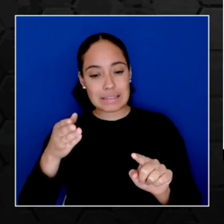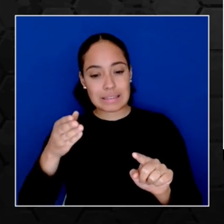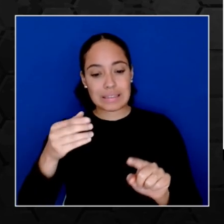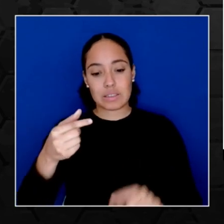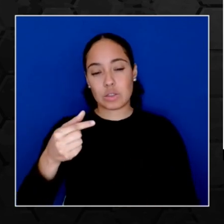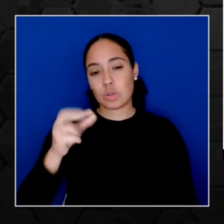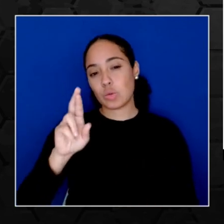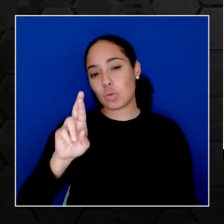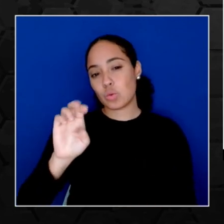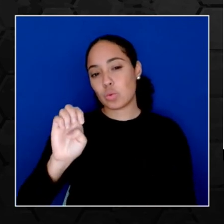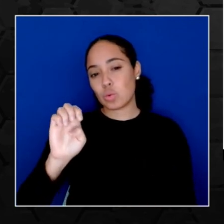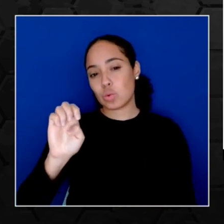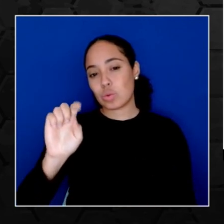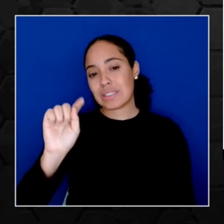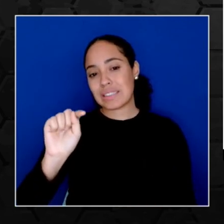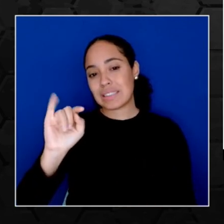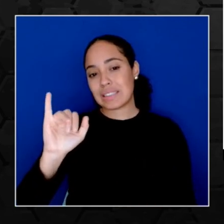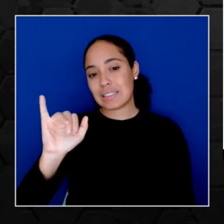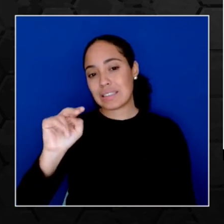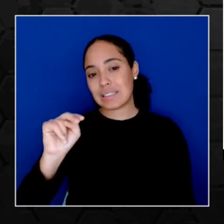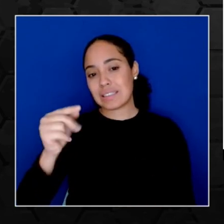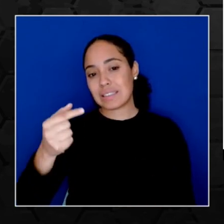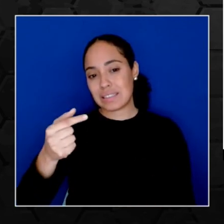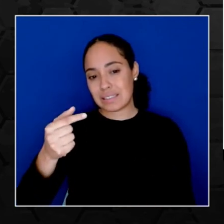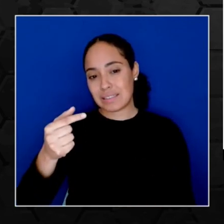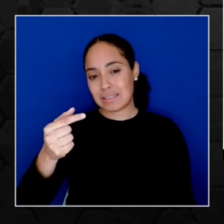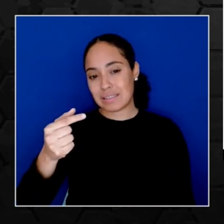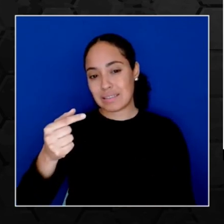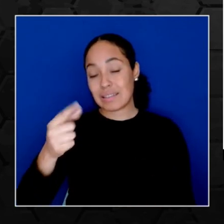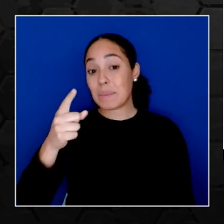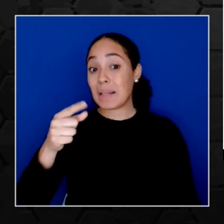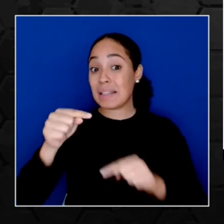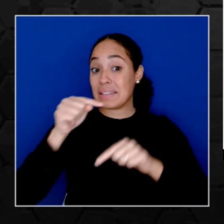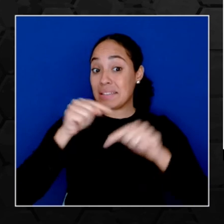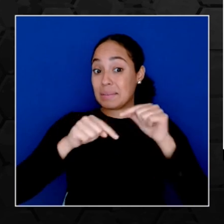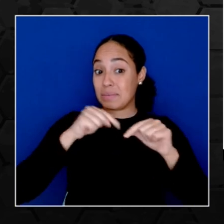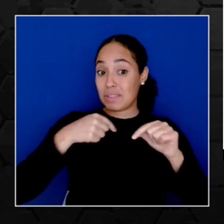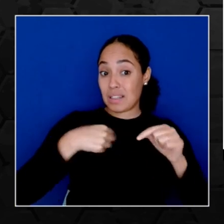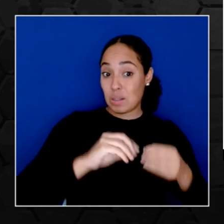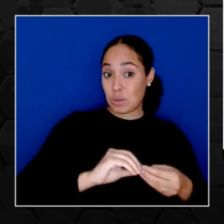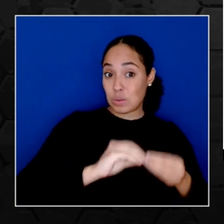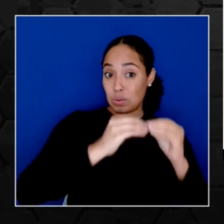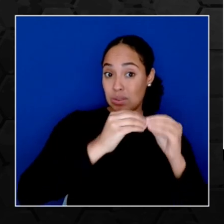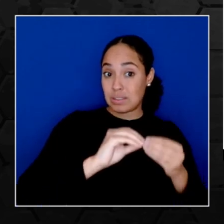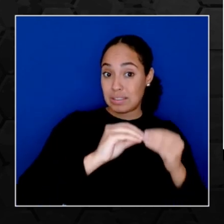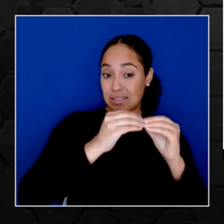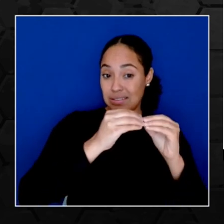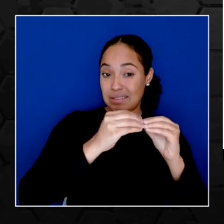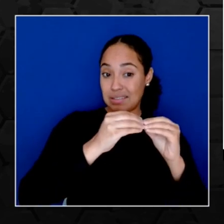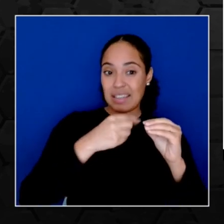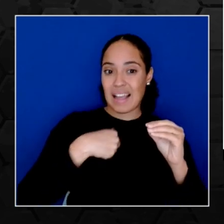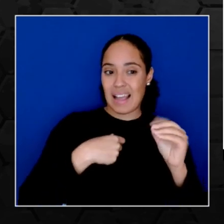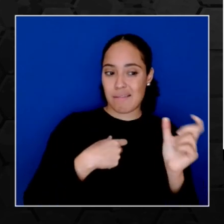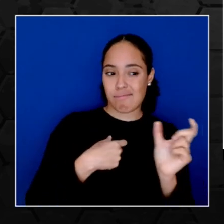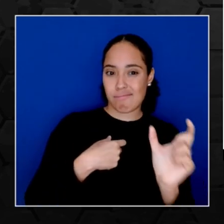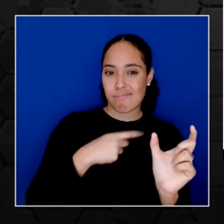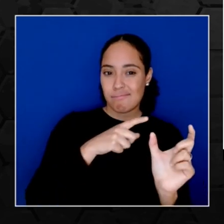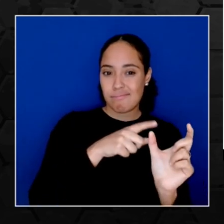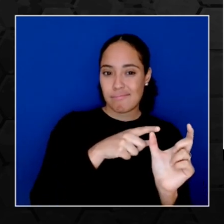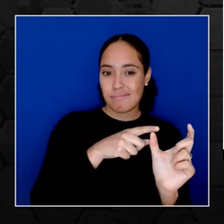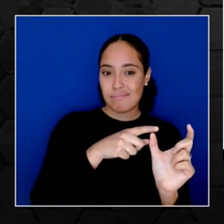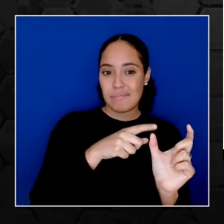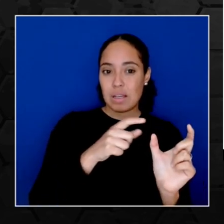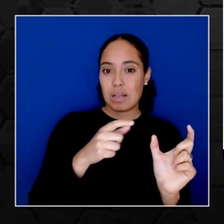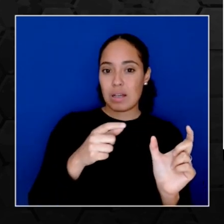scenario name, that is the bot one. If you remember in the beginning when I was creating, I gave it bot one. So I'll click on save and then